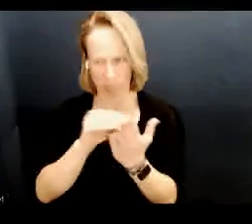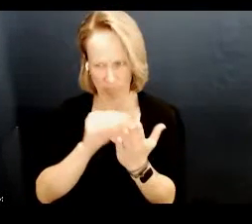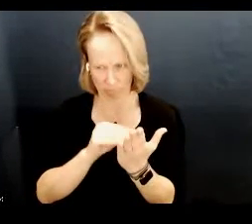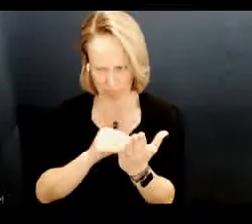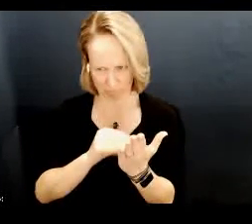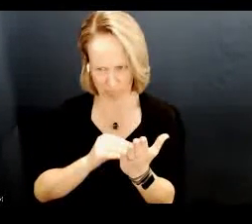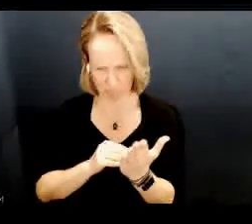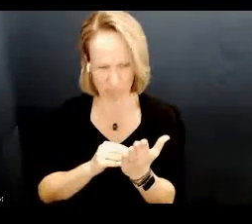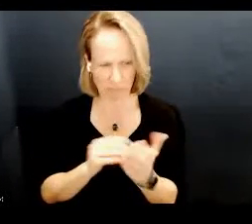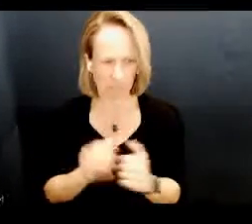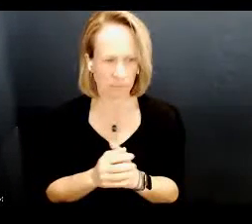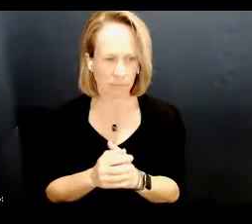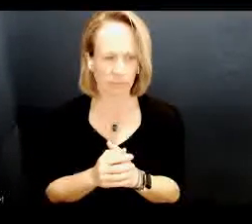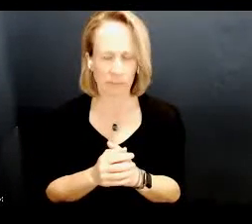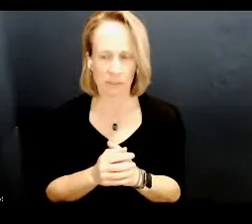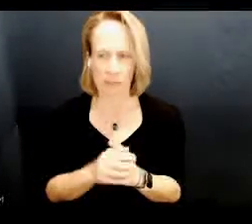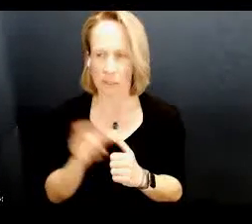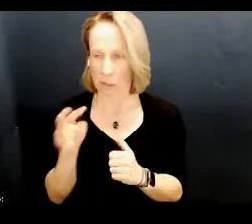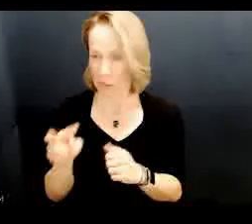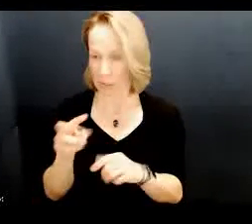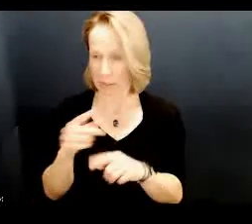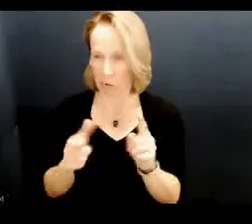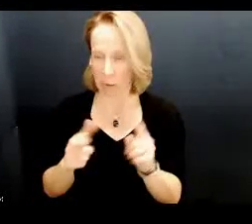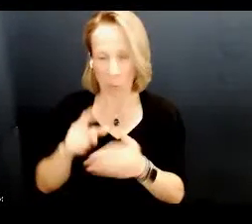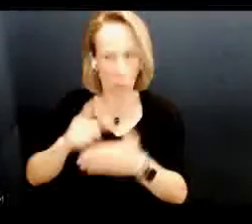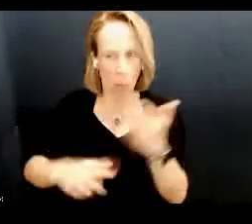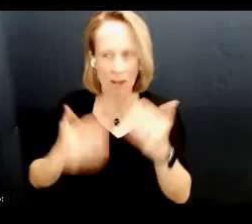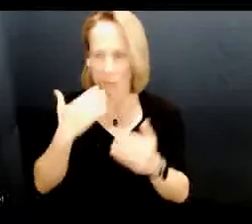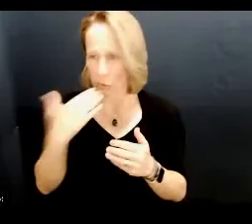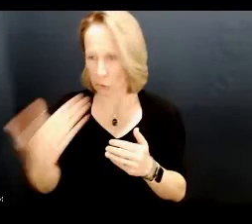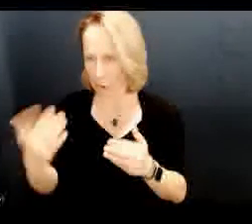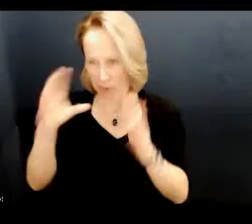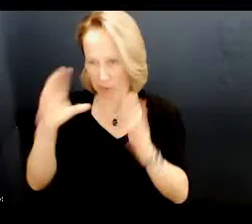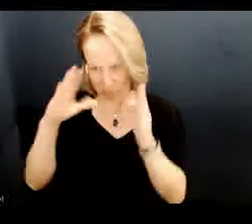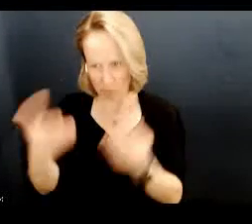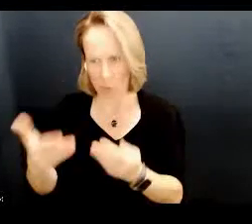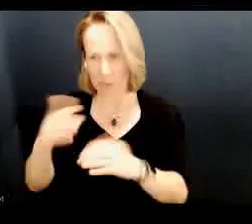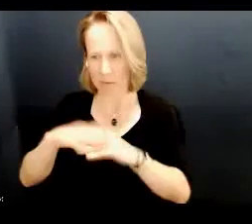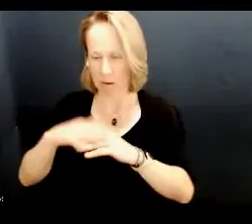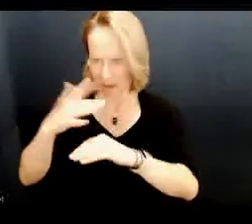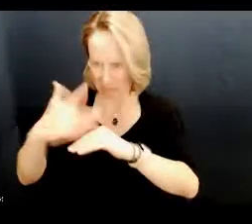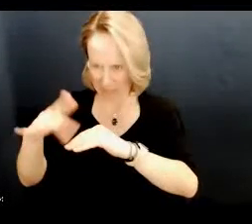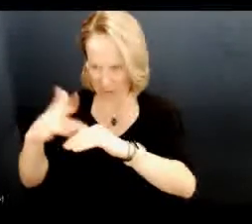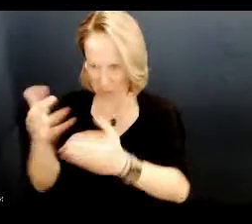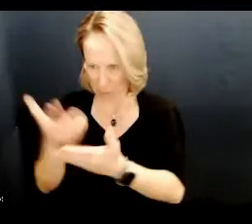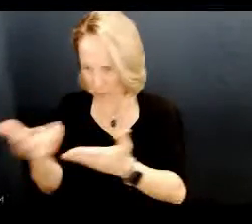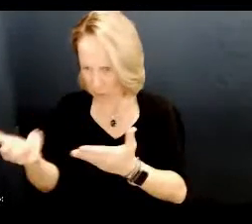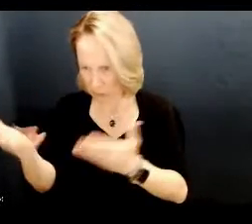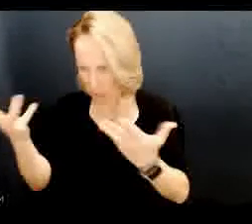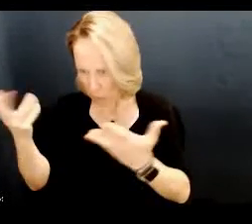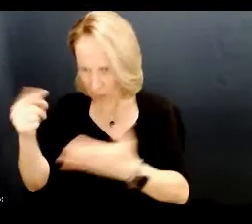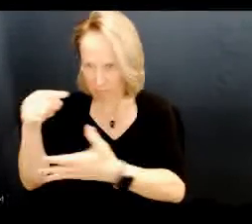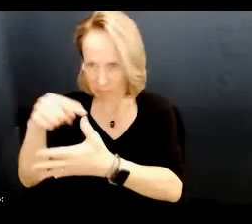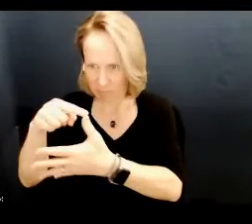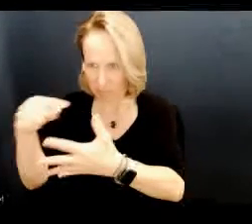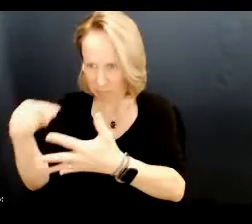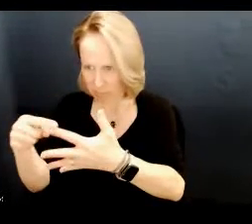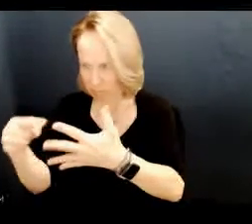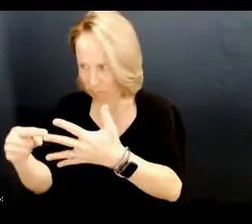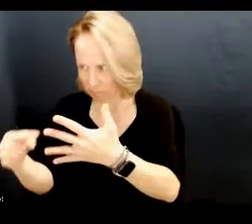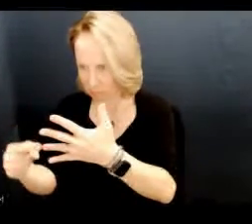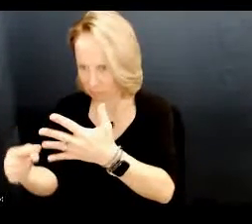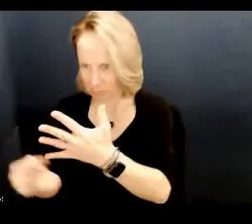it from a strength-based approach. So we want to focus on what are the available resources. We don't want to necessarily focus